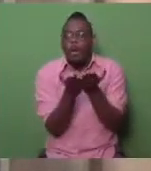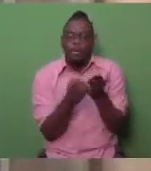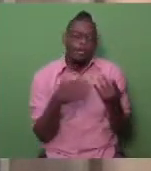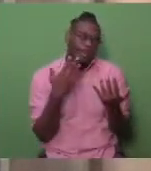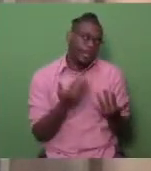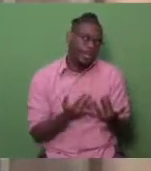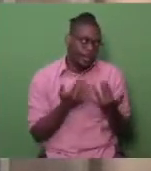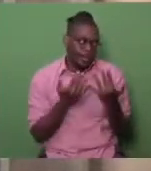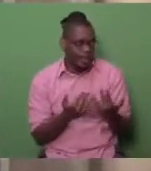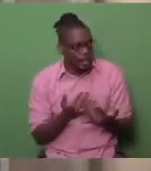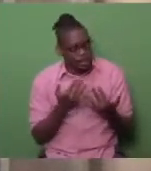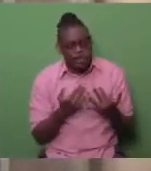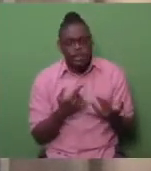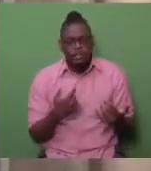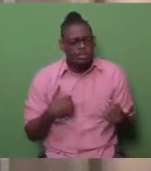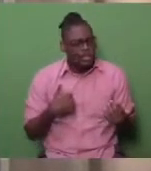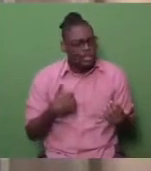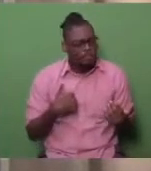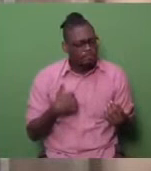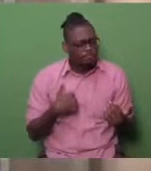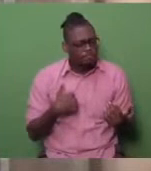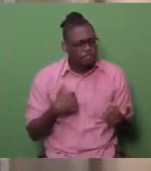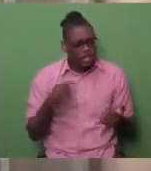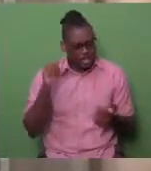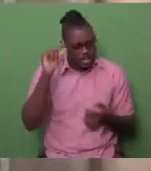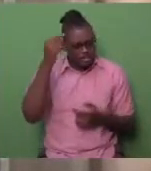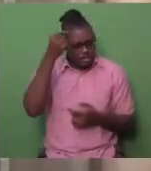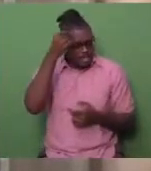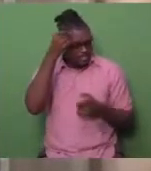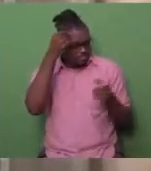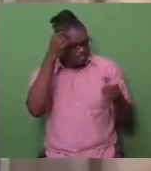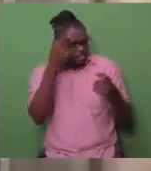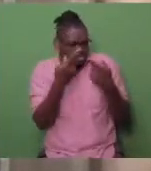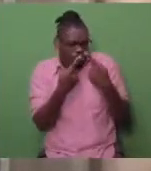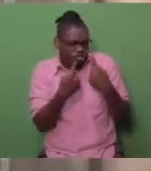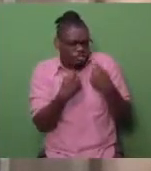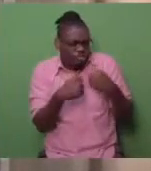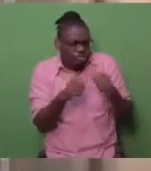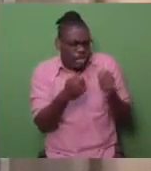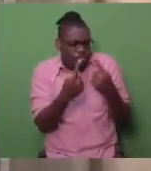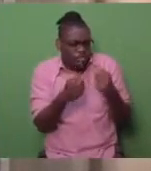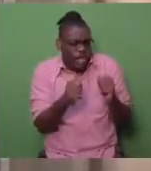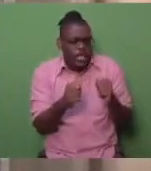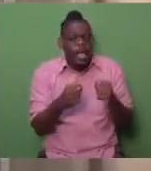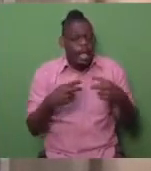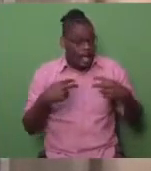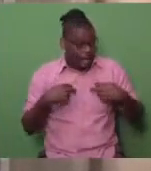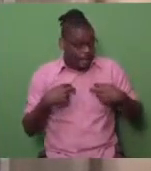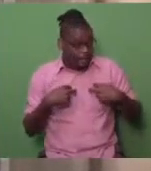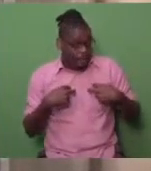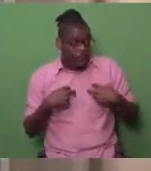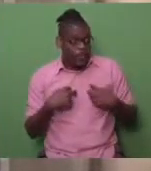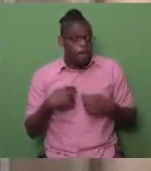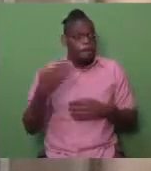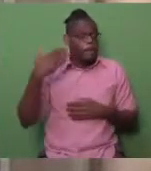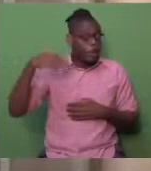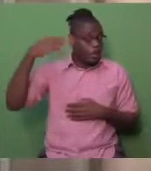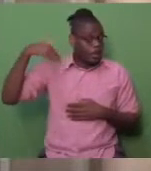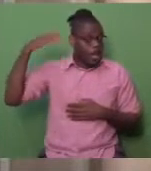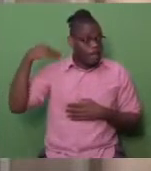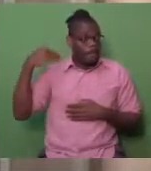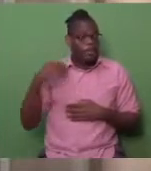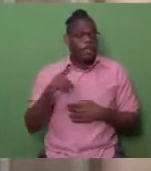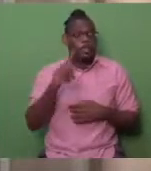accountability. Then they came to amend that act and gutted the act. They took away the powers of the procurement